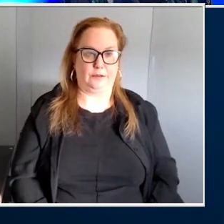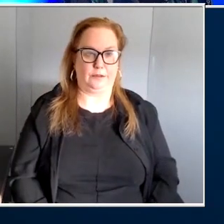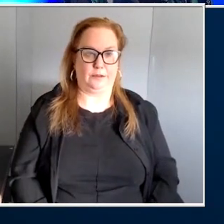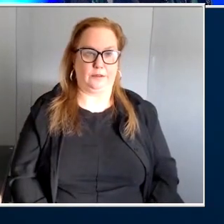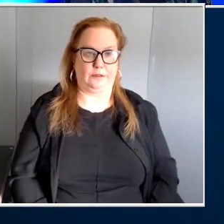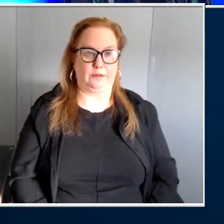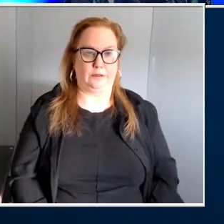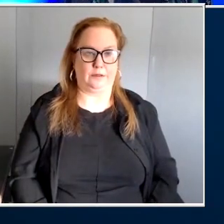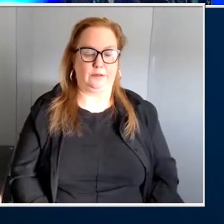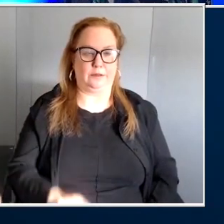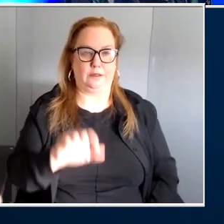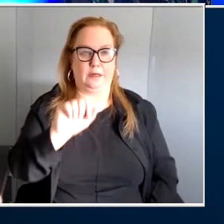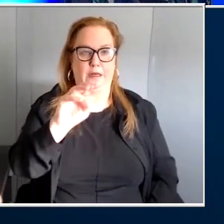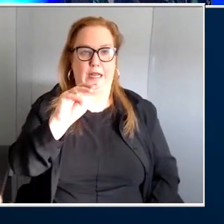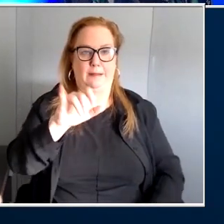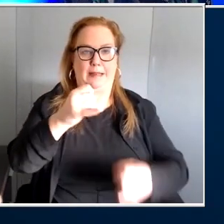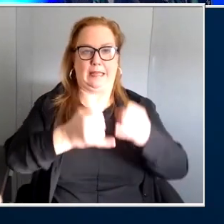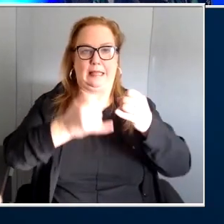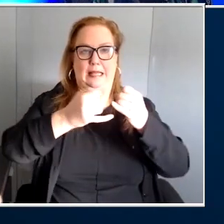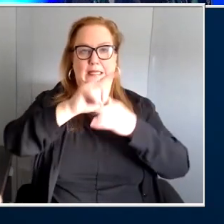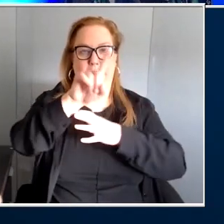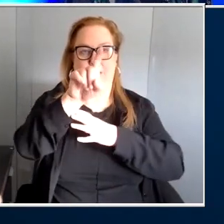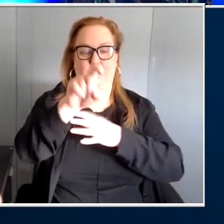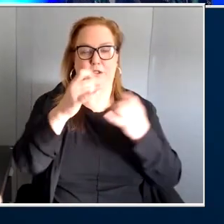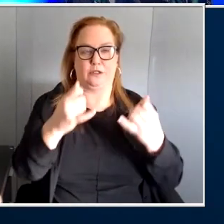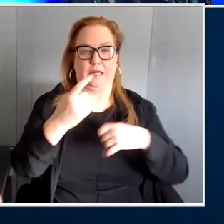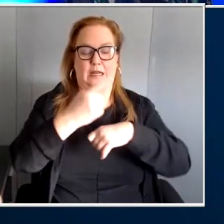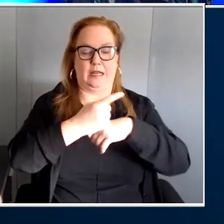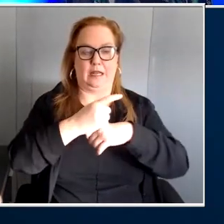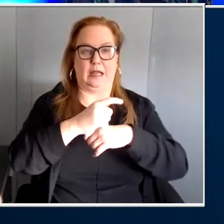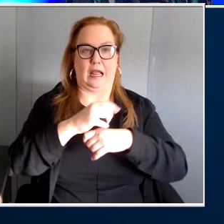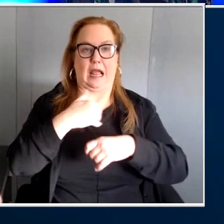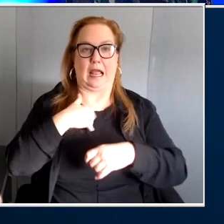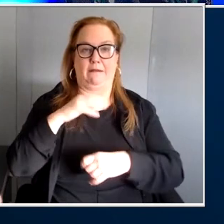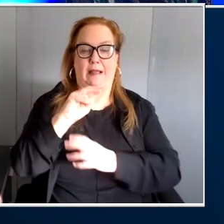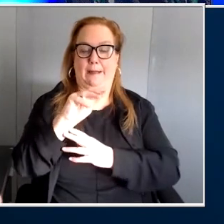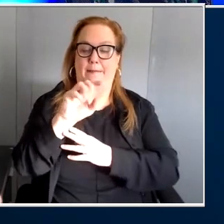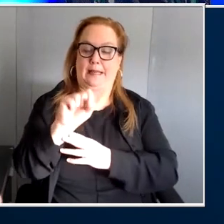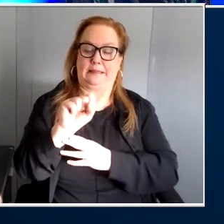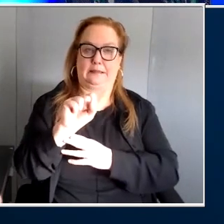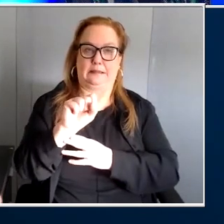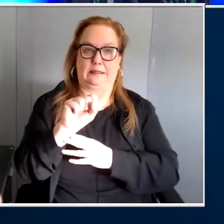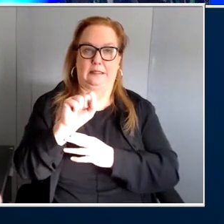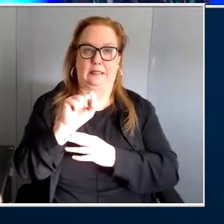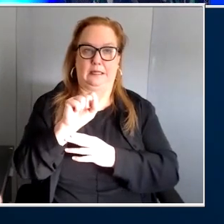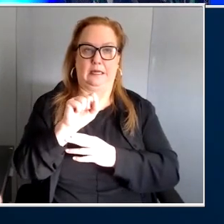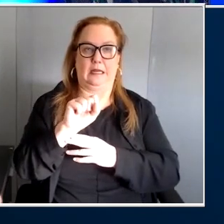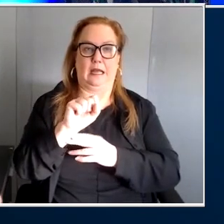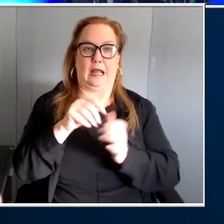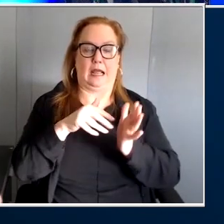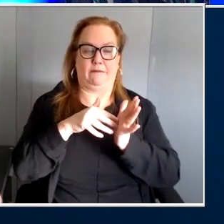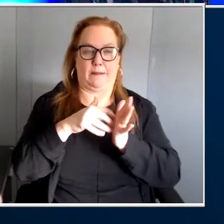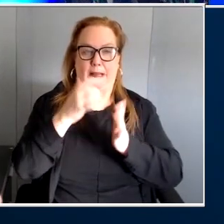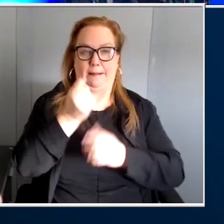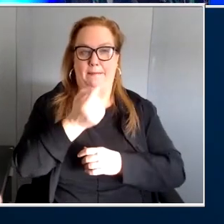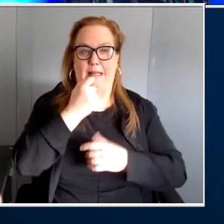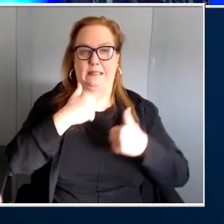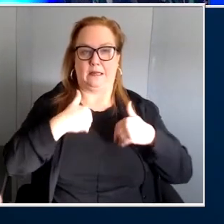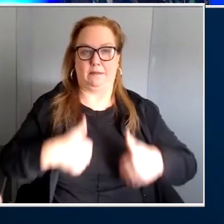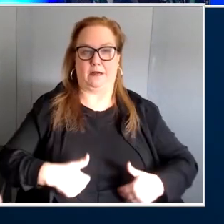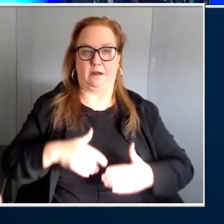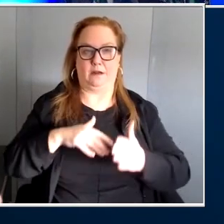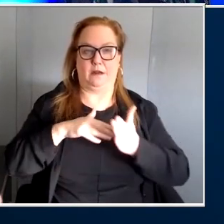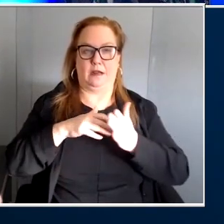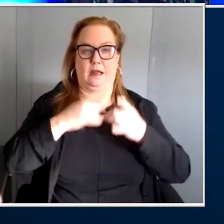Yes, Amy has the last question today. I have MS and I'm on immunosuppressive medication. I continue to mask with